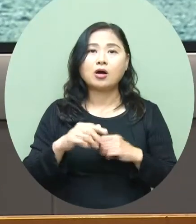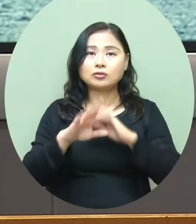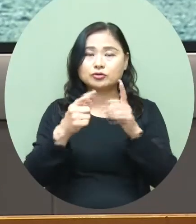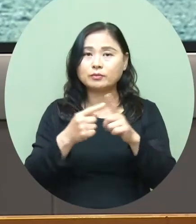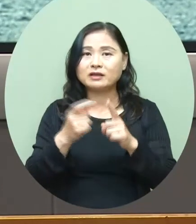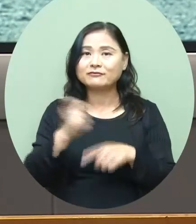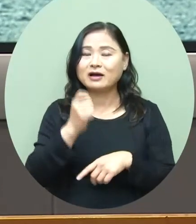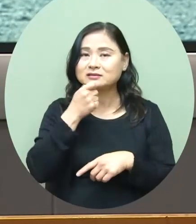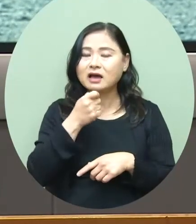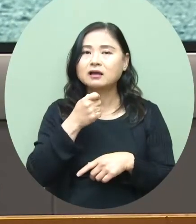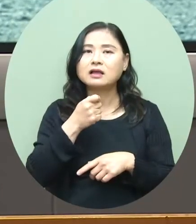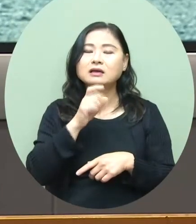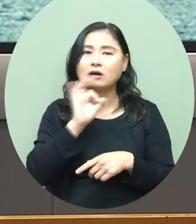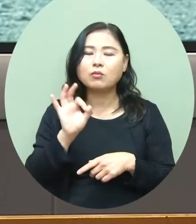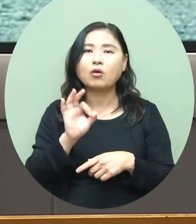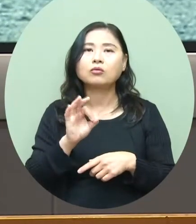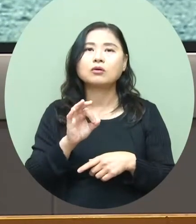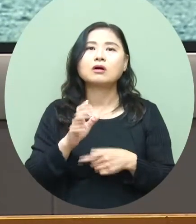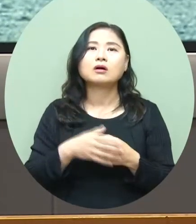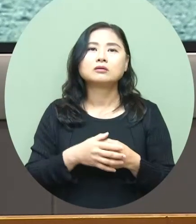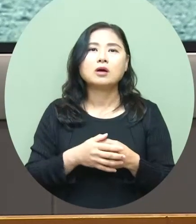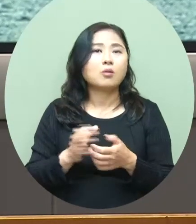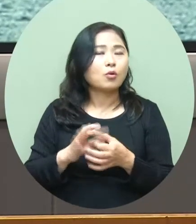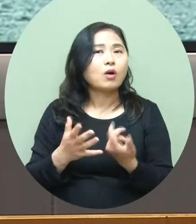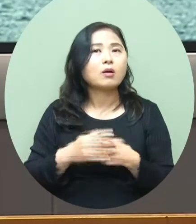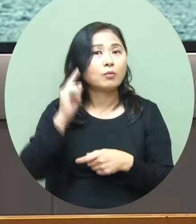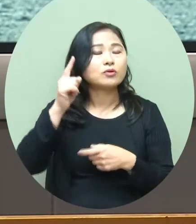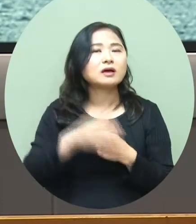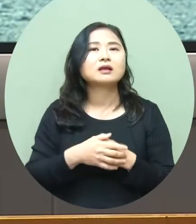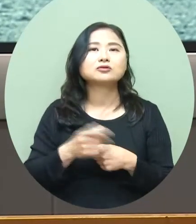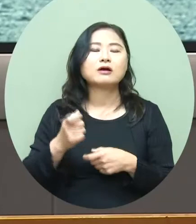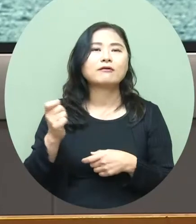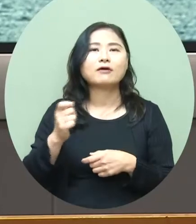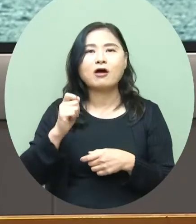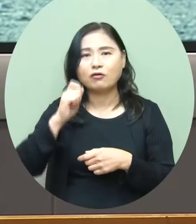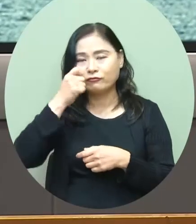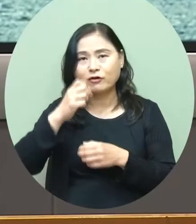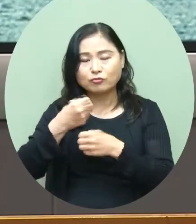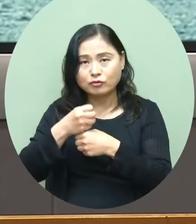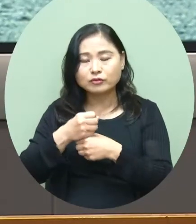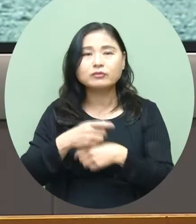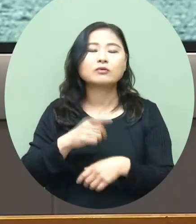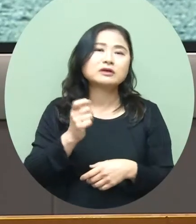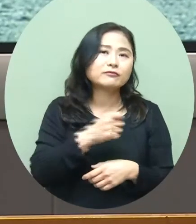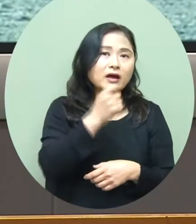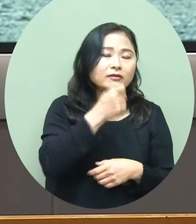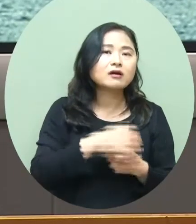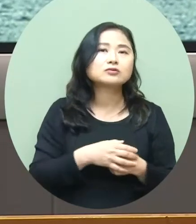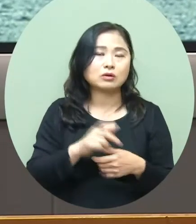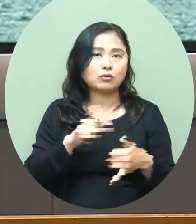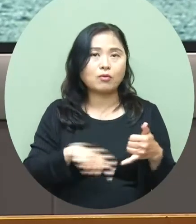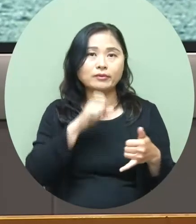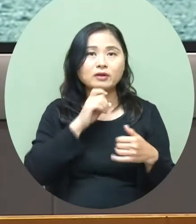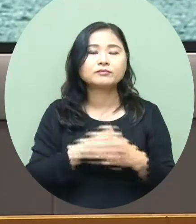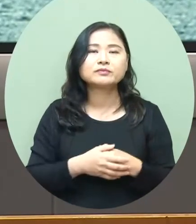cases say symptomatic. So without the mass testing exercise, people may still